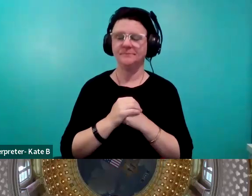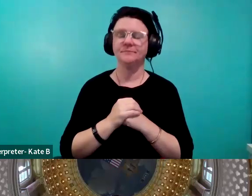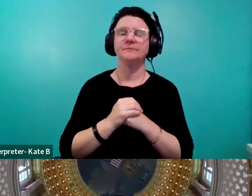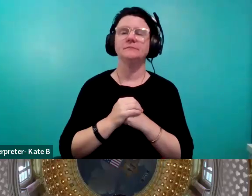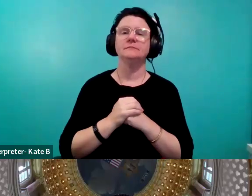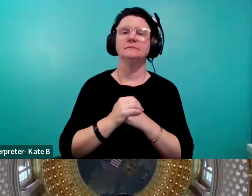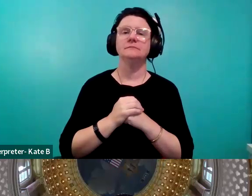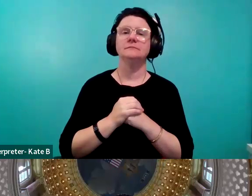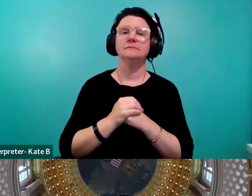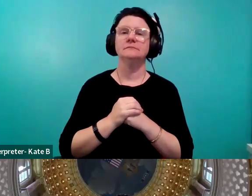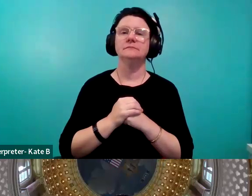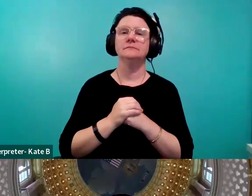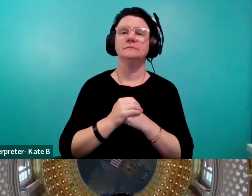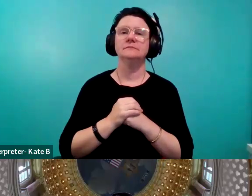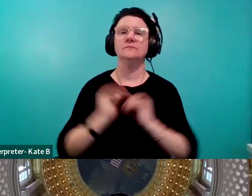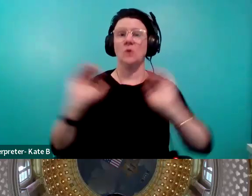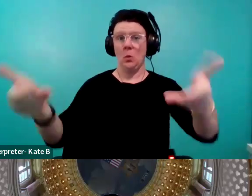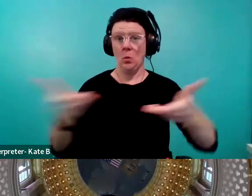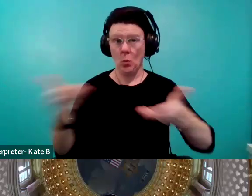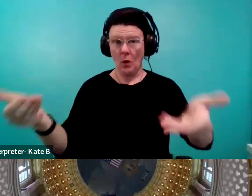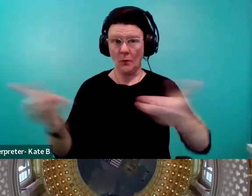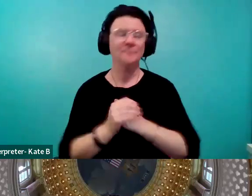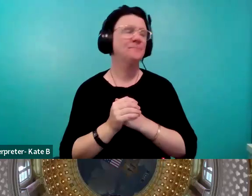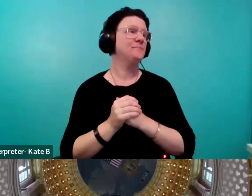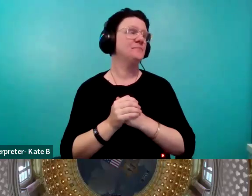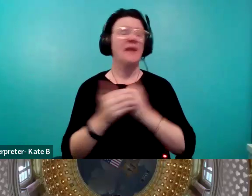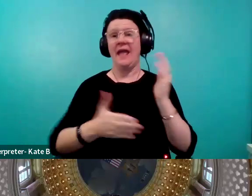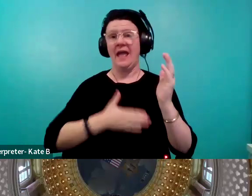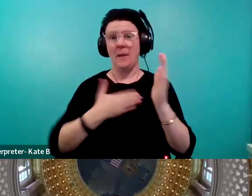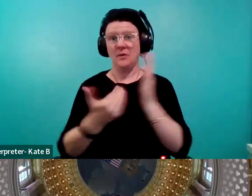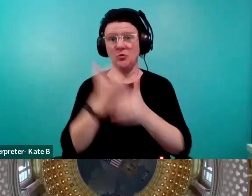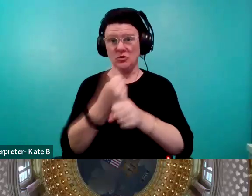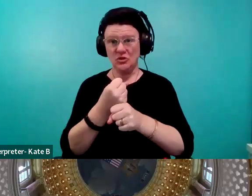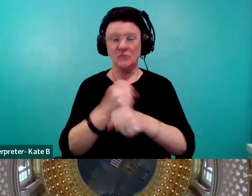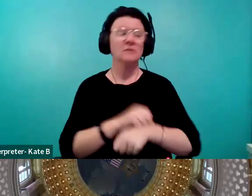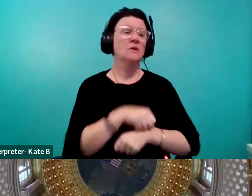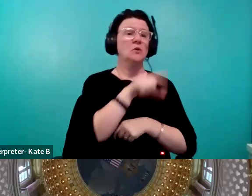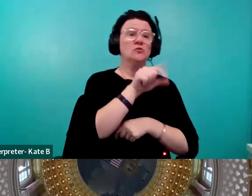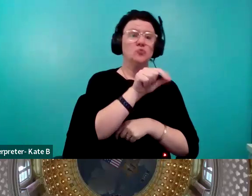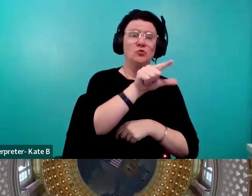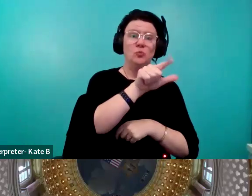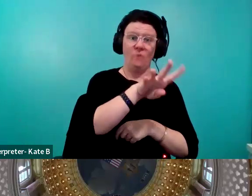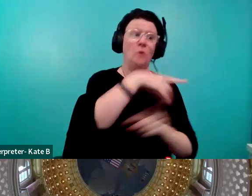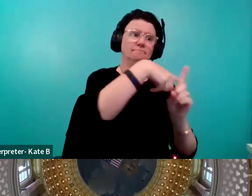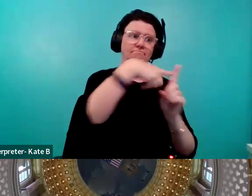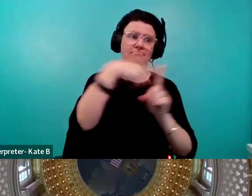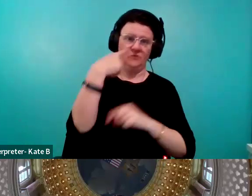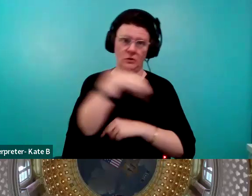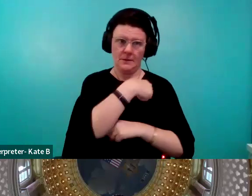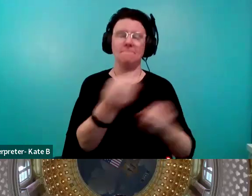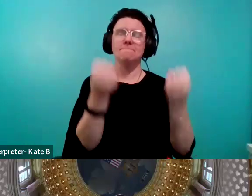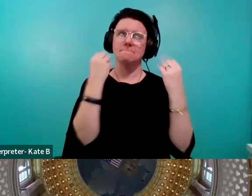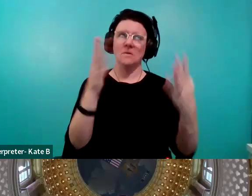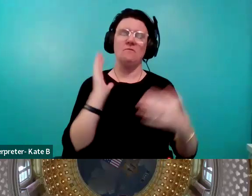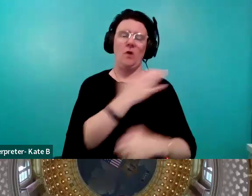I want to welcome all of you a happy new year. 2024 brought a lot of good things for